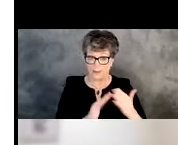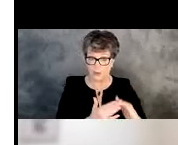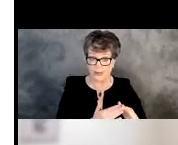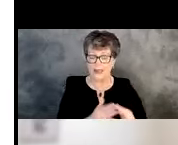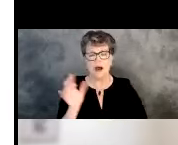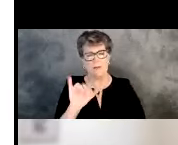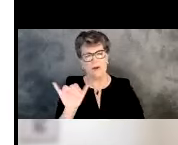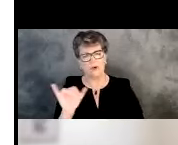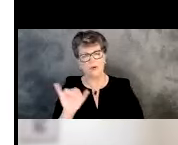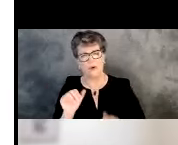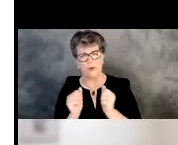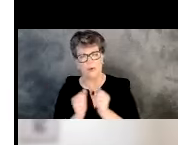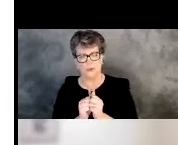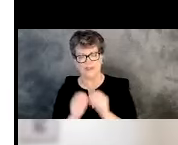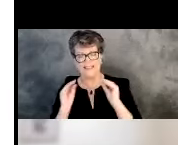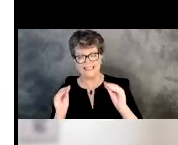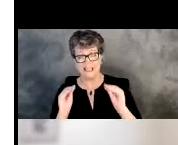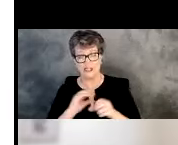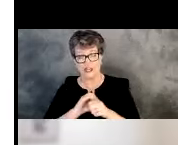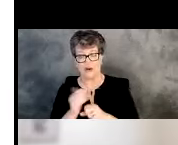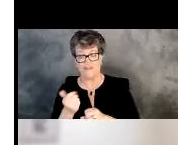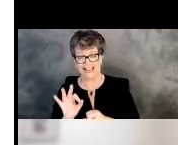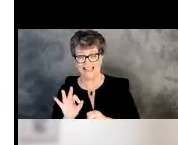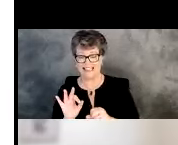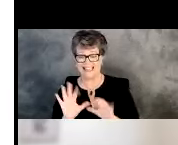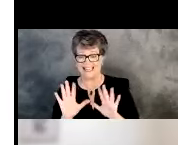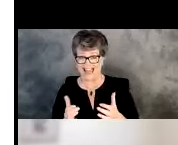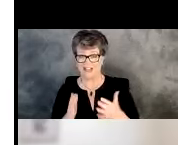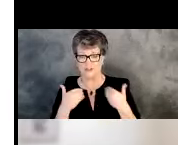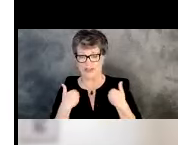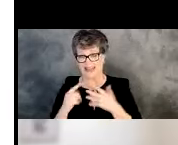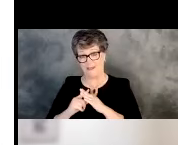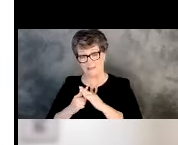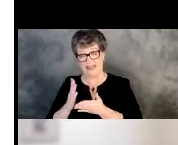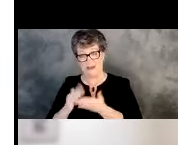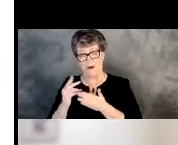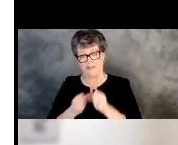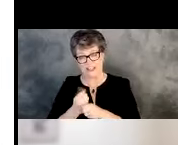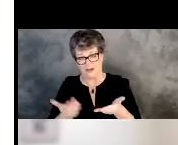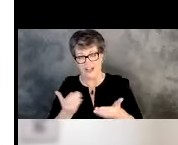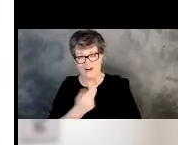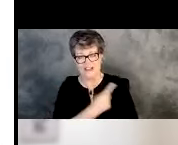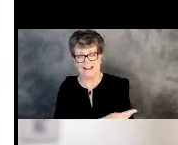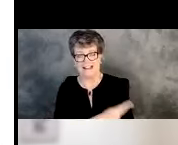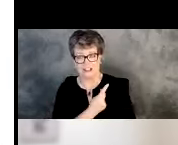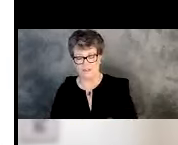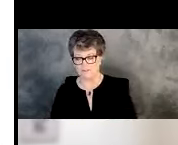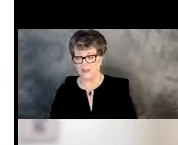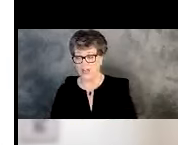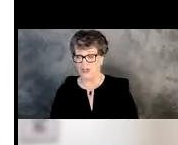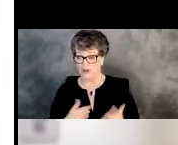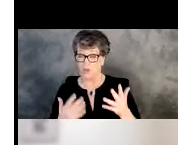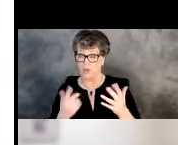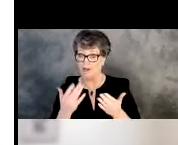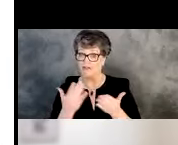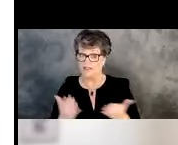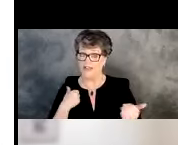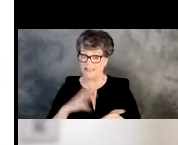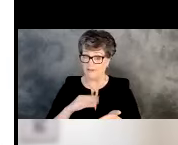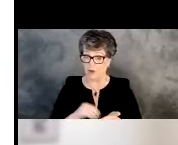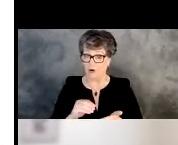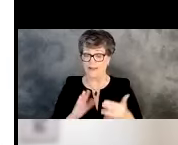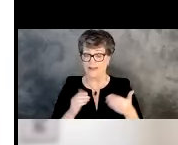also teaching a COVID vaccine class that we had at the beginning part of the year here at Kaiser. And so one of the things that I've learned in having